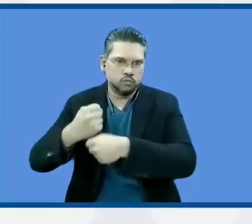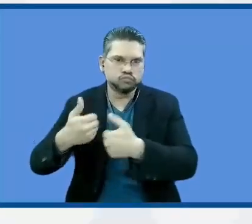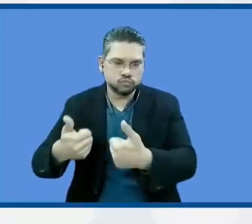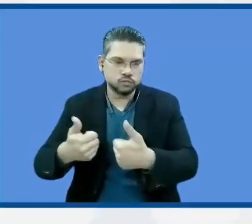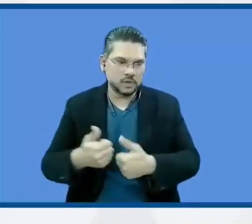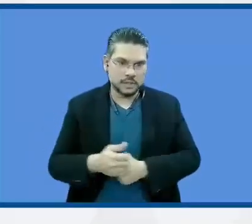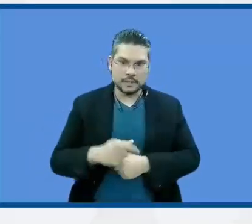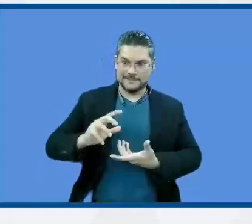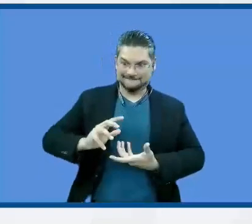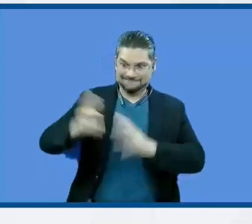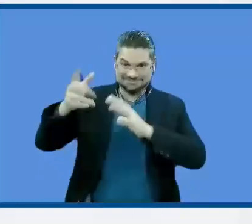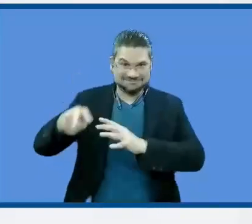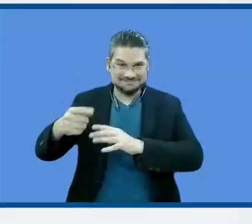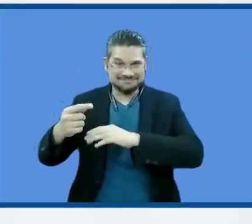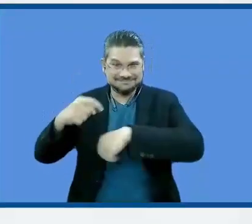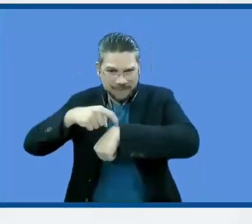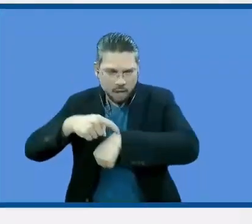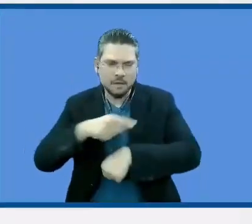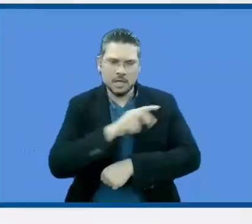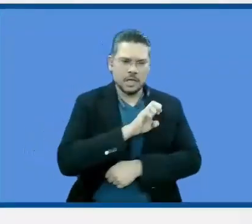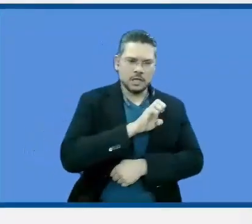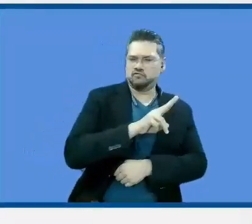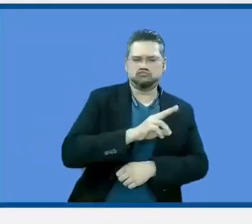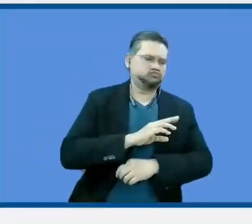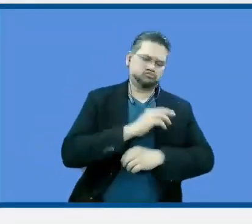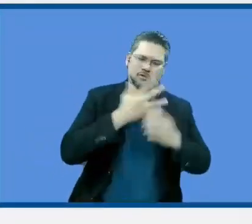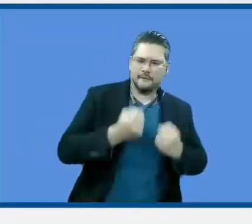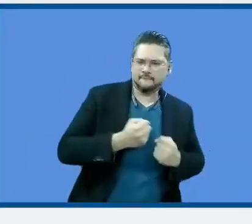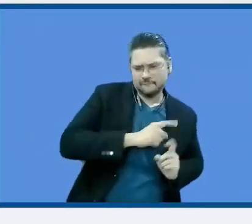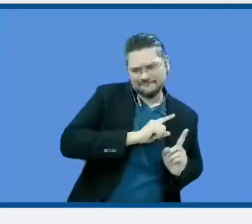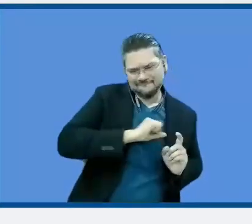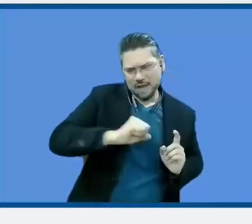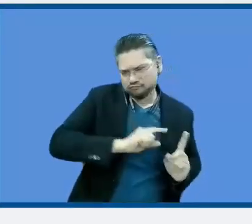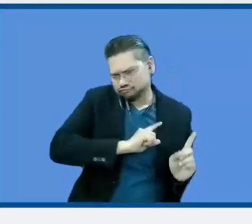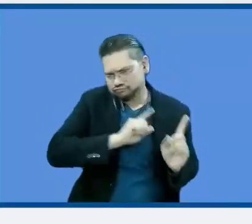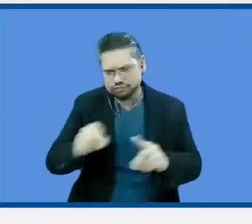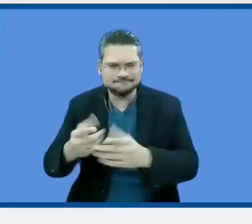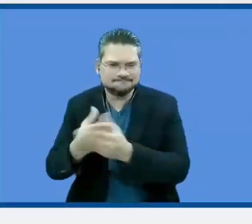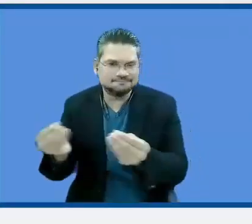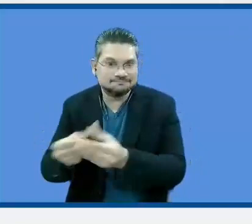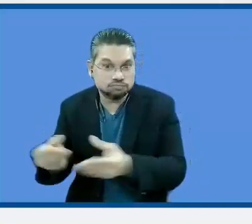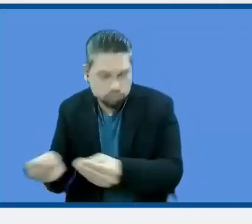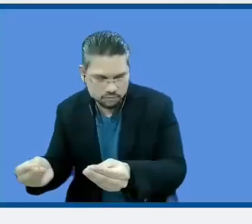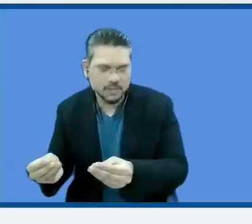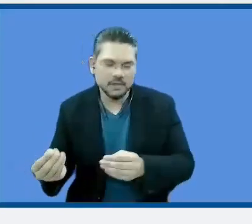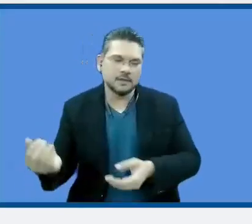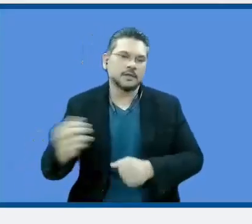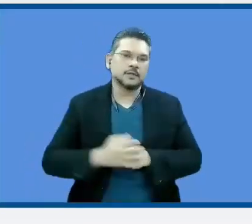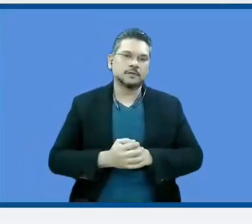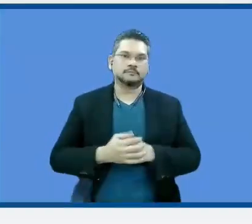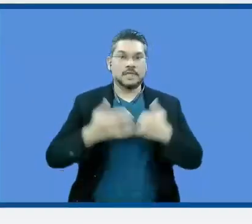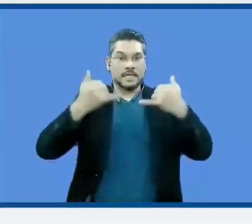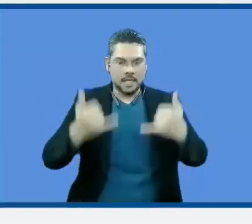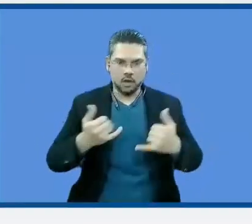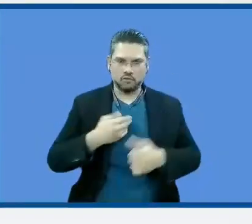with both our Union Civil Protection Mechanism and the humanitarian response. And often we're combining both. And now our investment through many